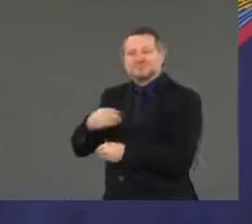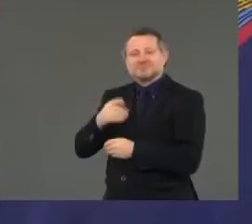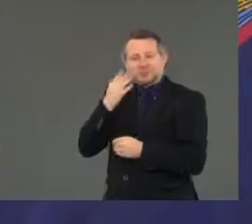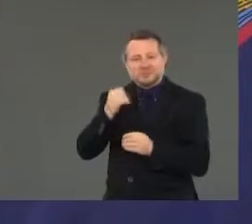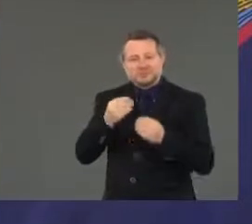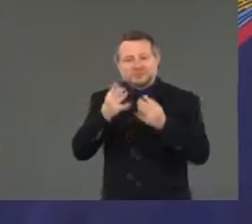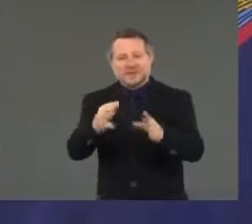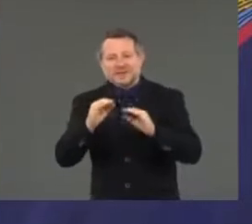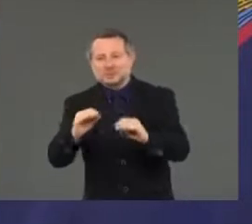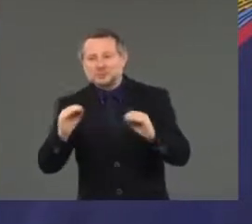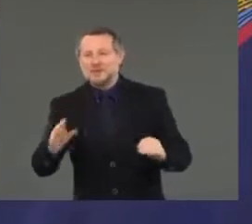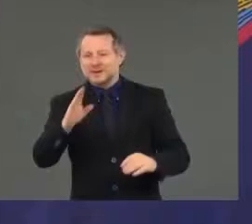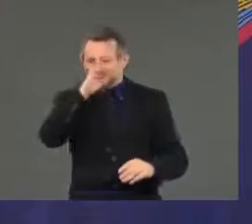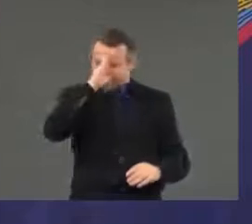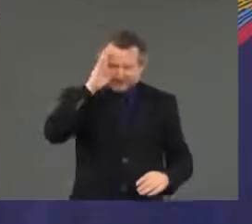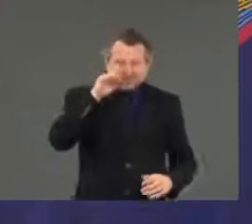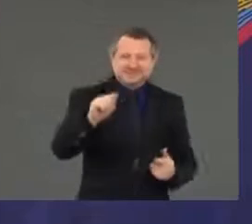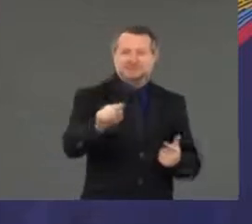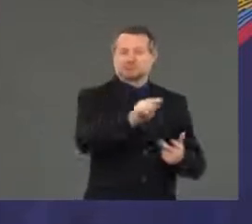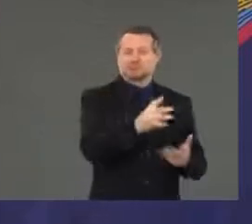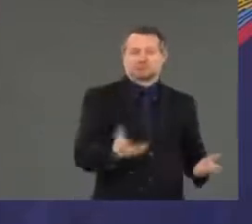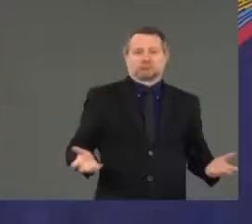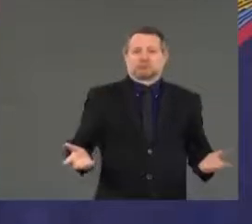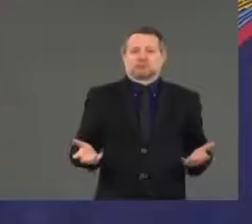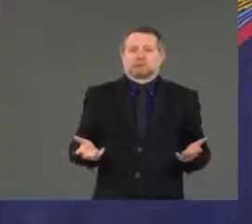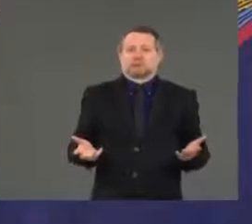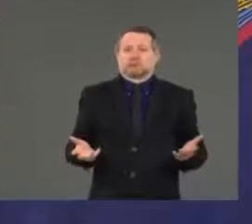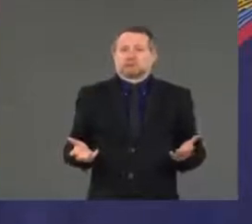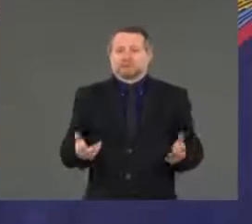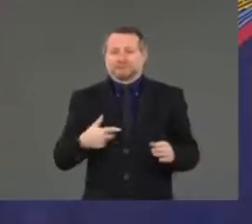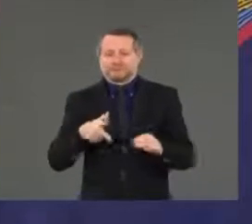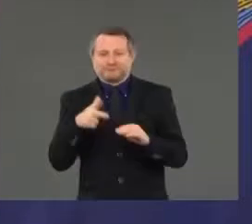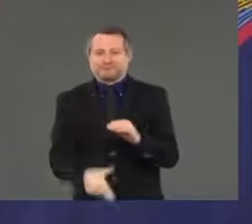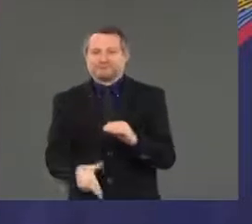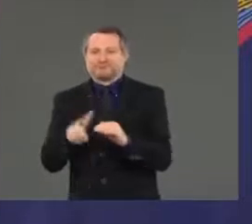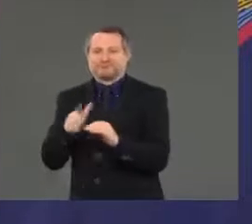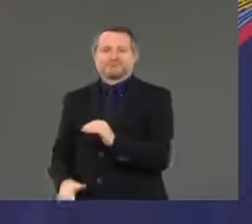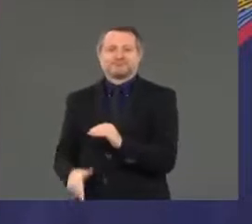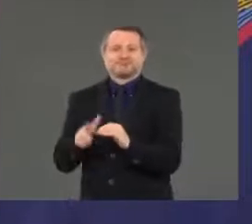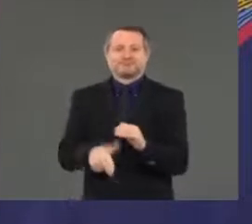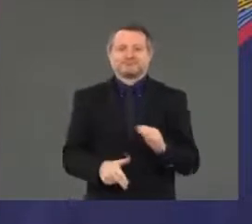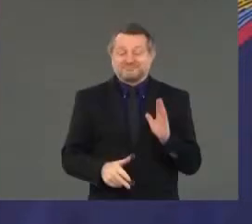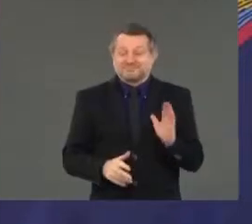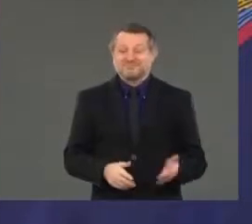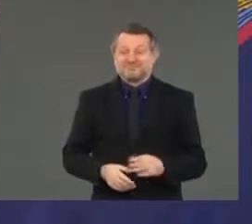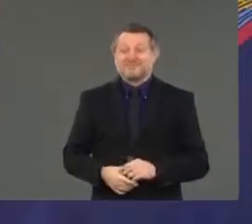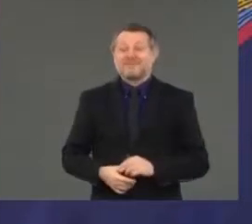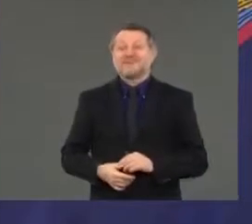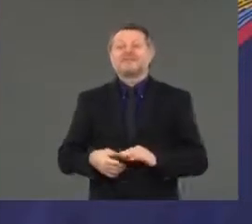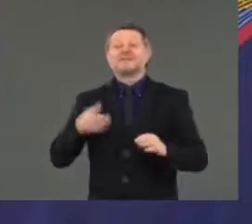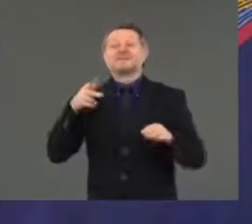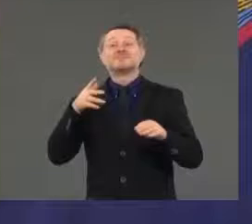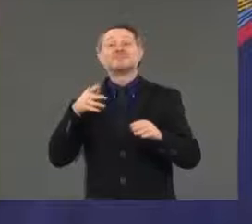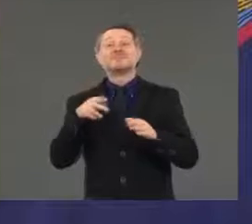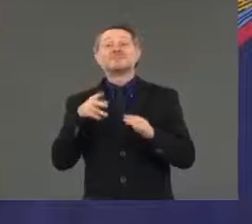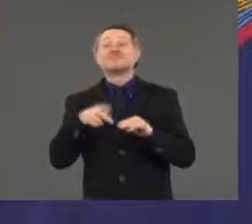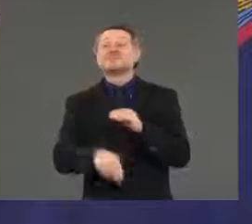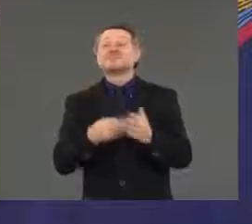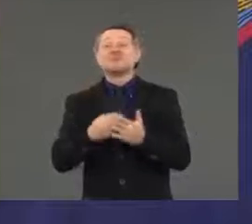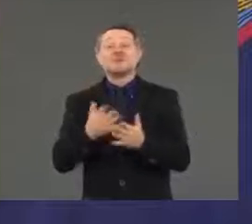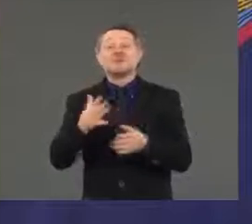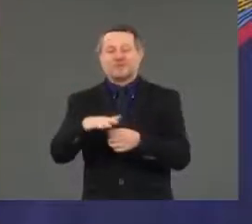goes to local governments. Loss of school aid, loss of hospital aid, loss of funding to local governments, that's